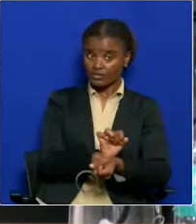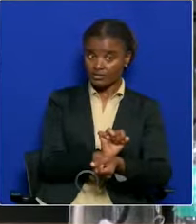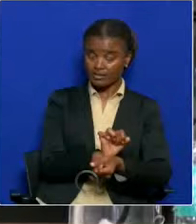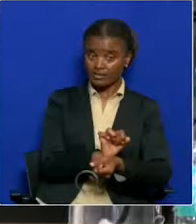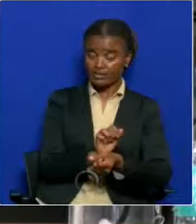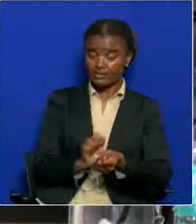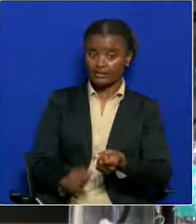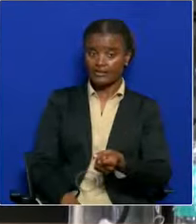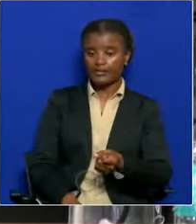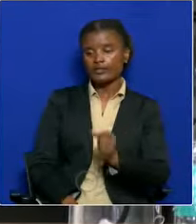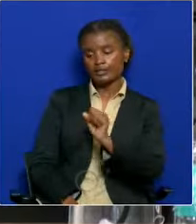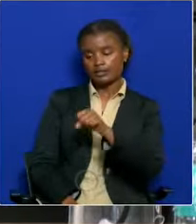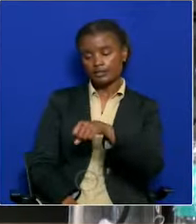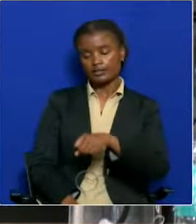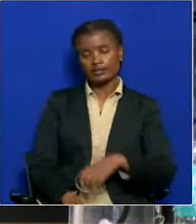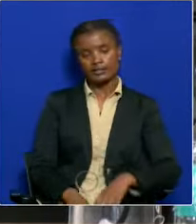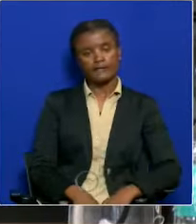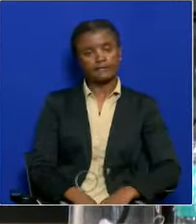Yes.